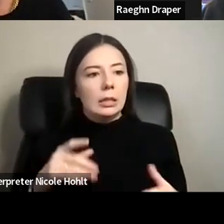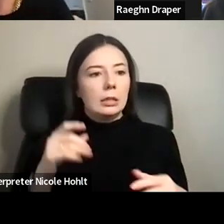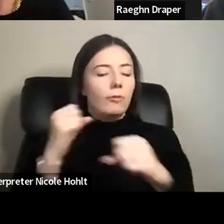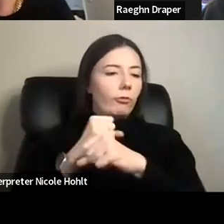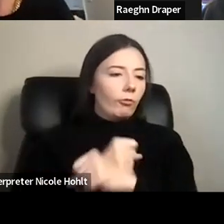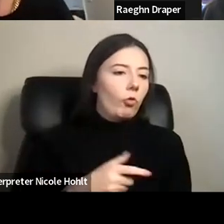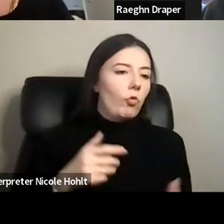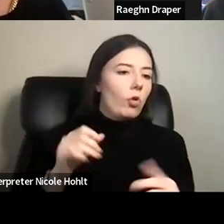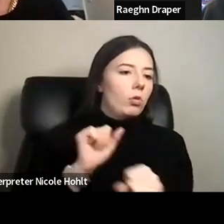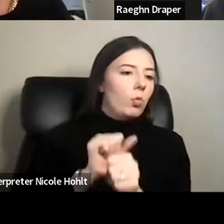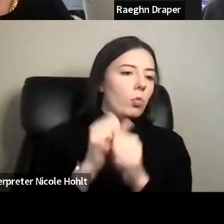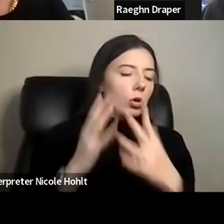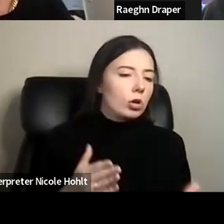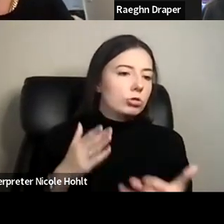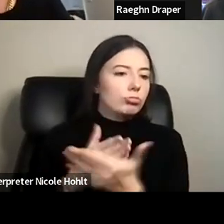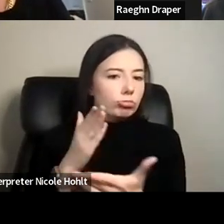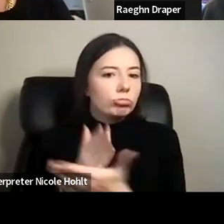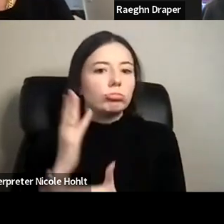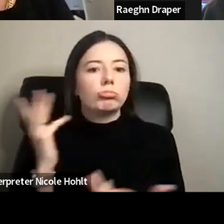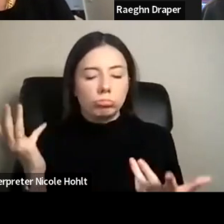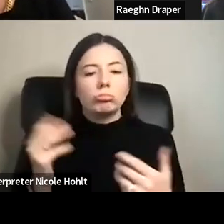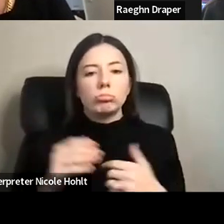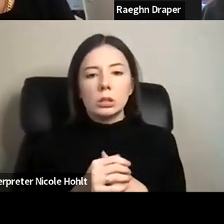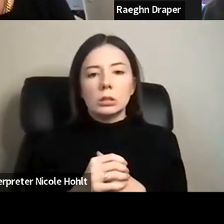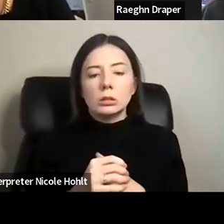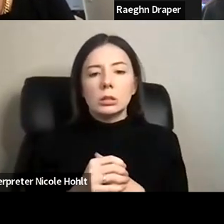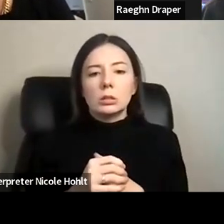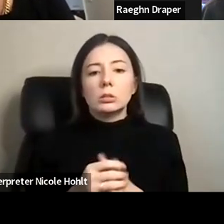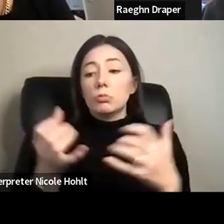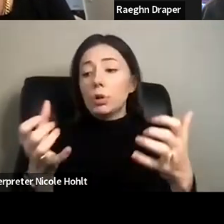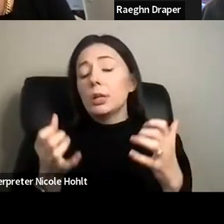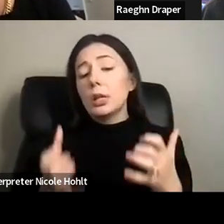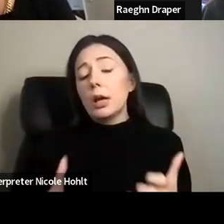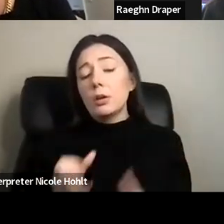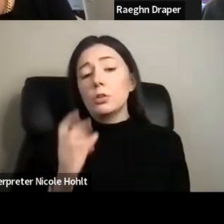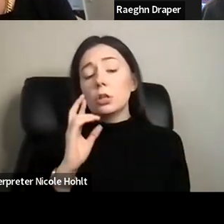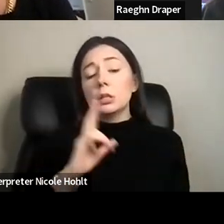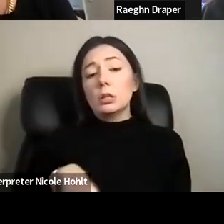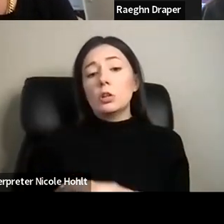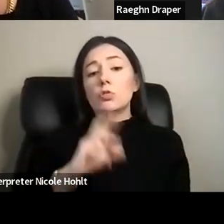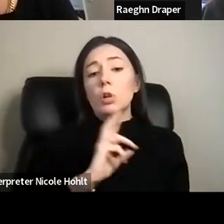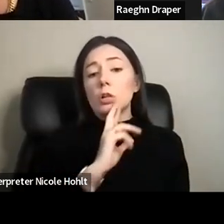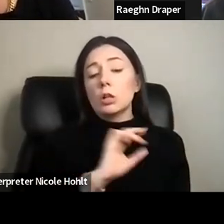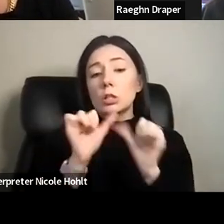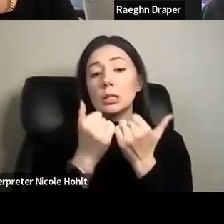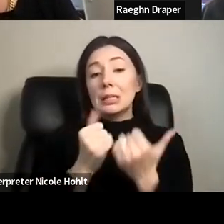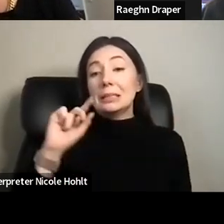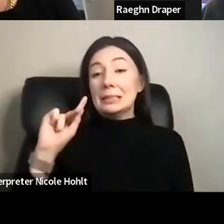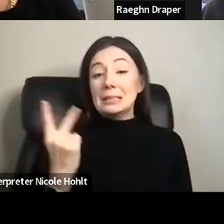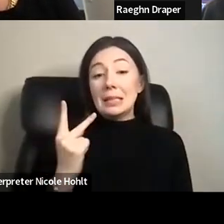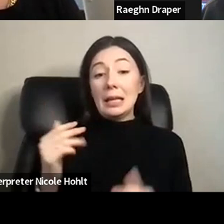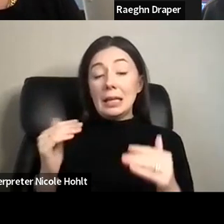history conforms into the history now. Right now, the National Restaurant Association is the second